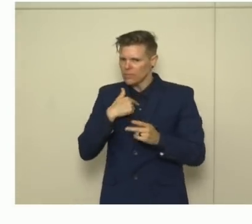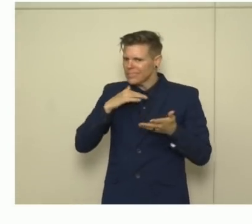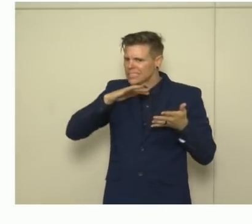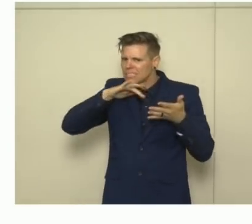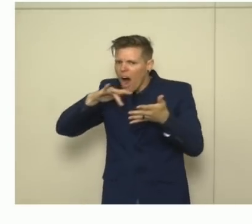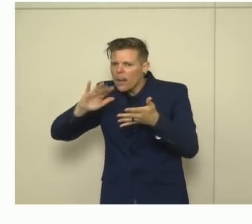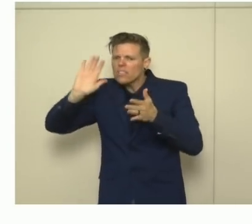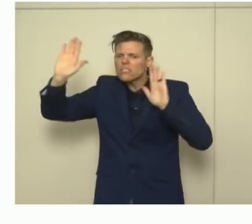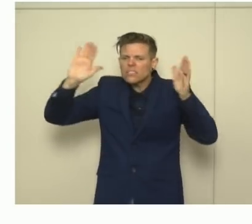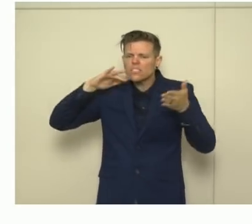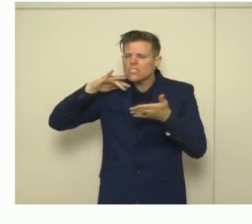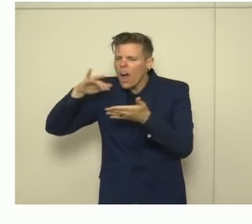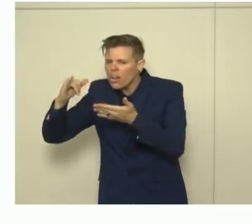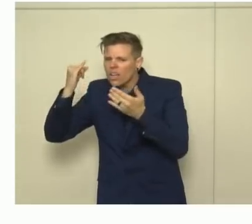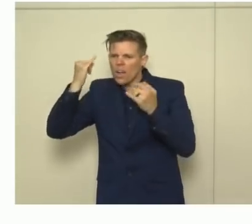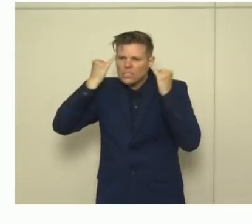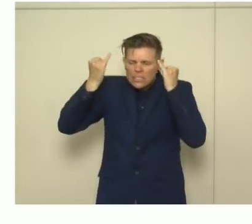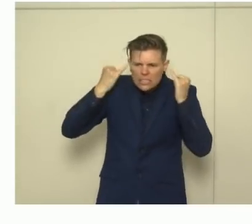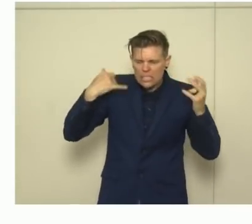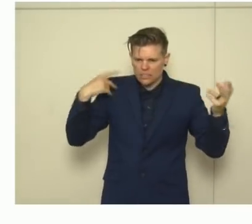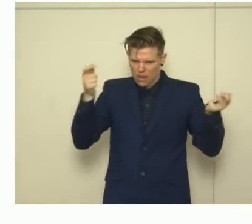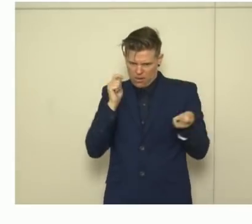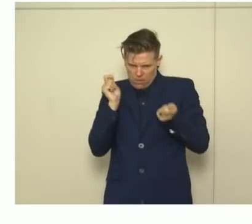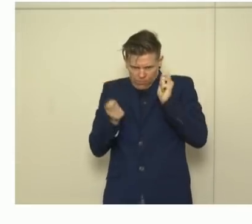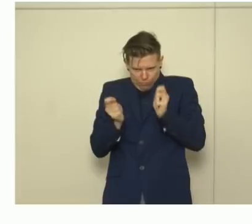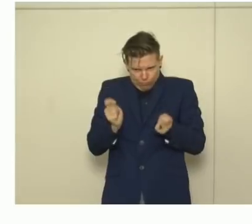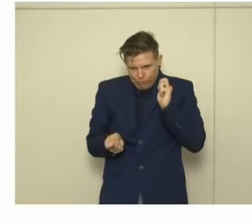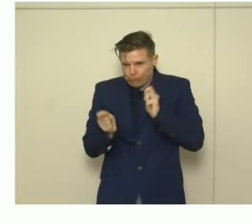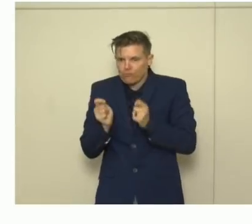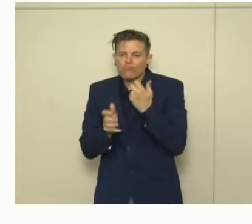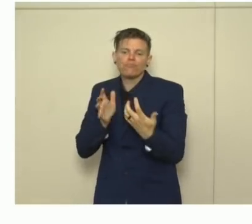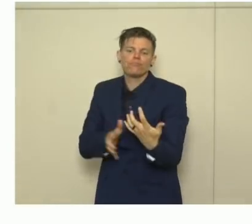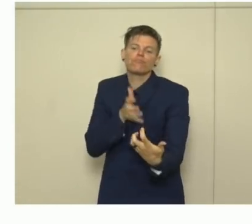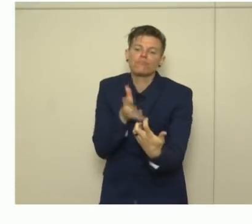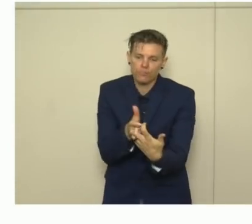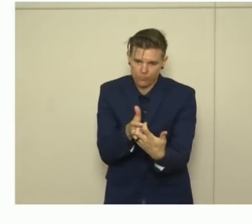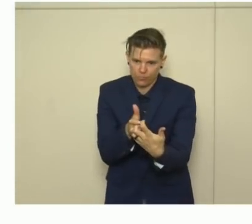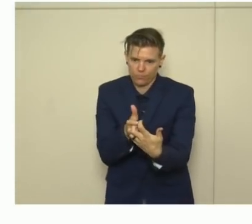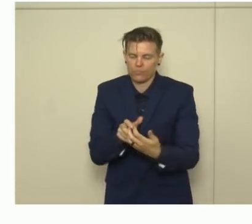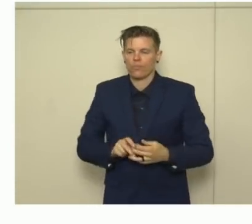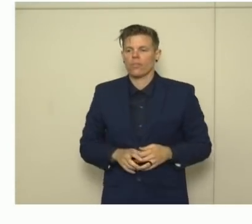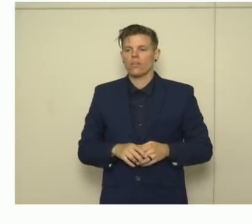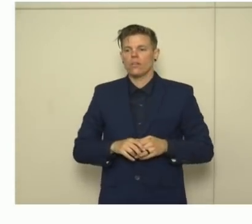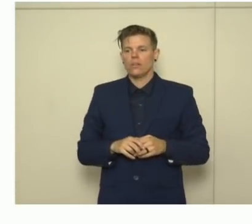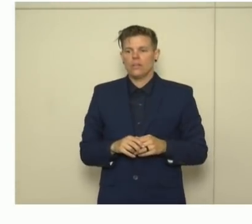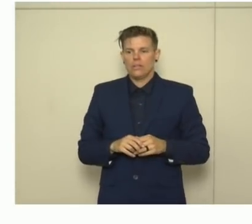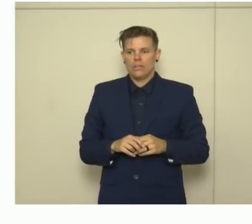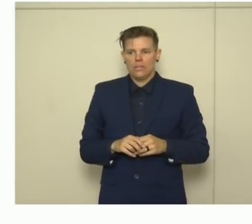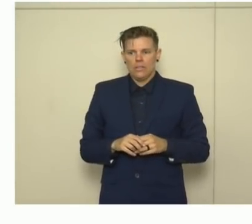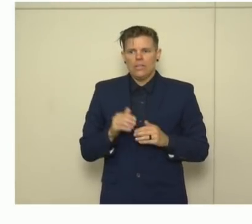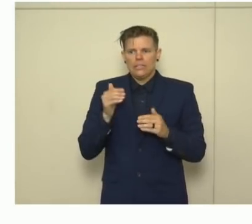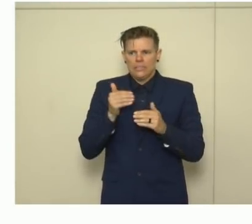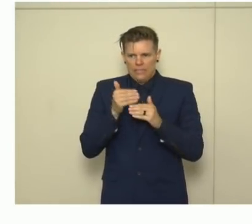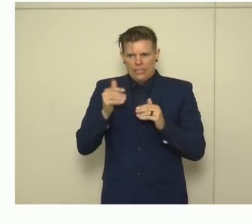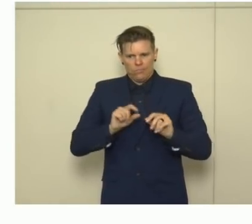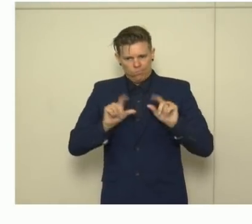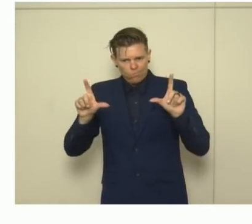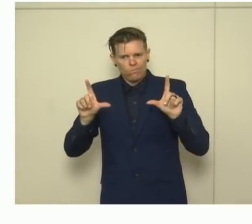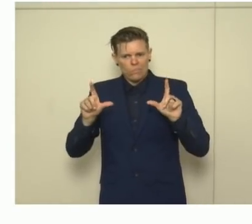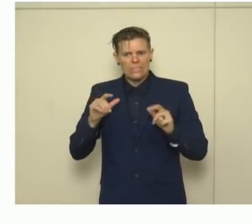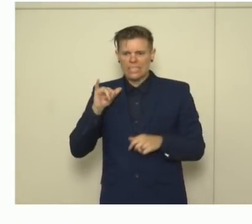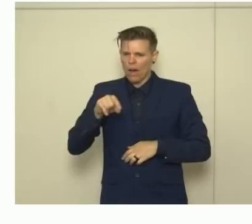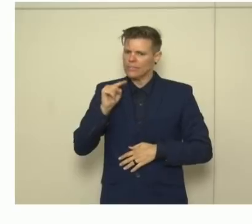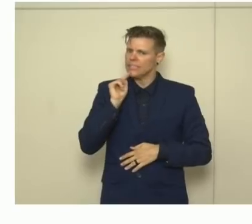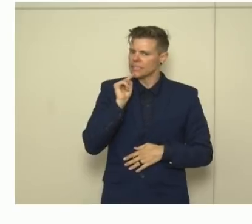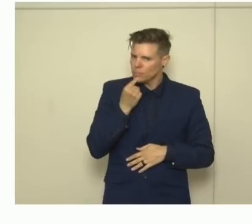a disturbing report on the next slide about the possibility of an increase in